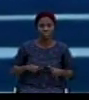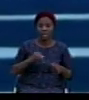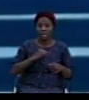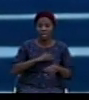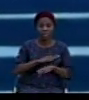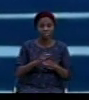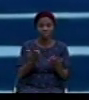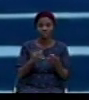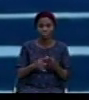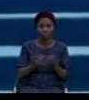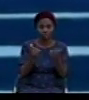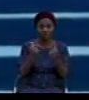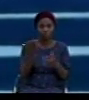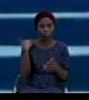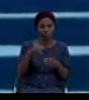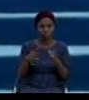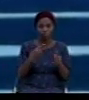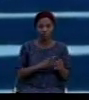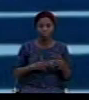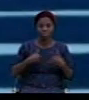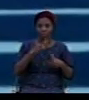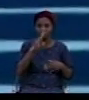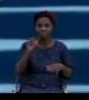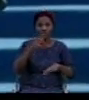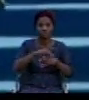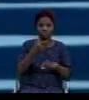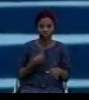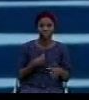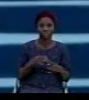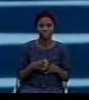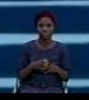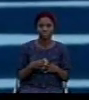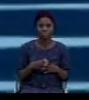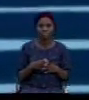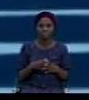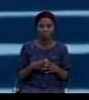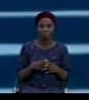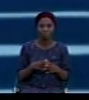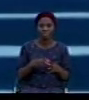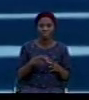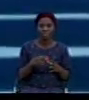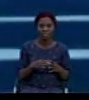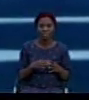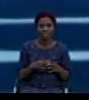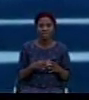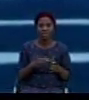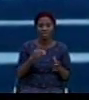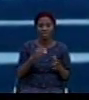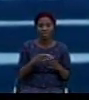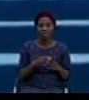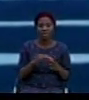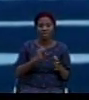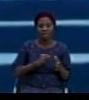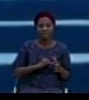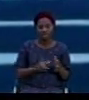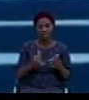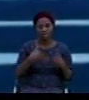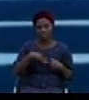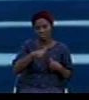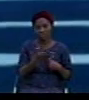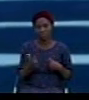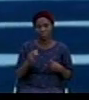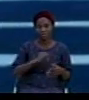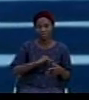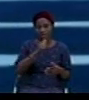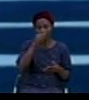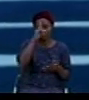the Lord has been ministering to me that I have to come because I still have other things I'm believing God for. So I believe that he that has done this still will do those things I'm waiting on him